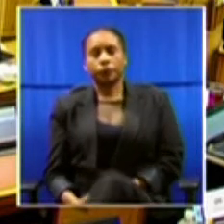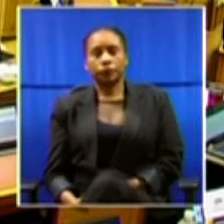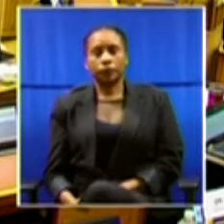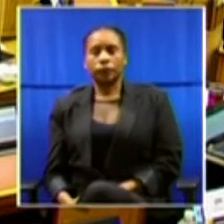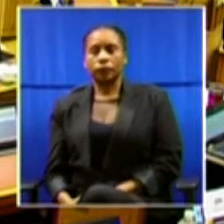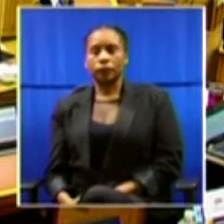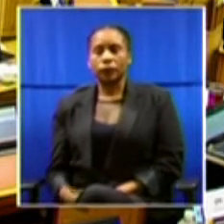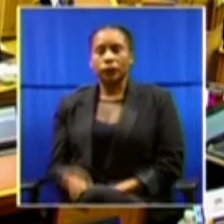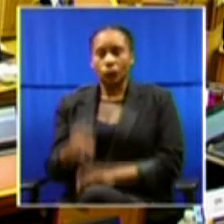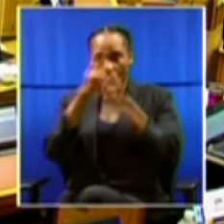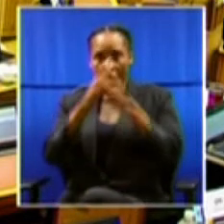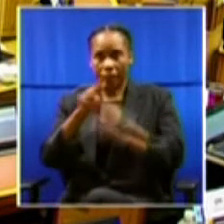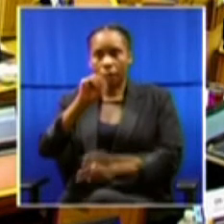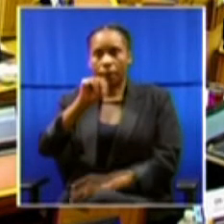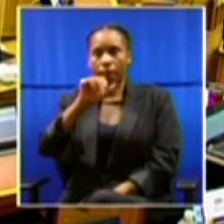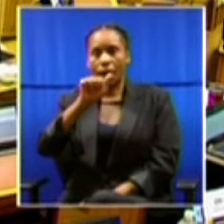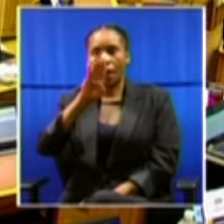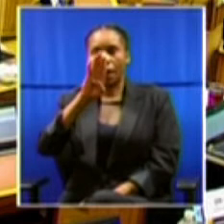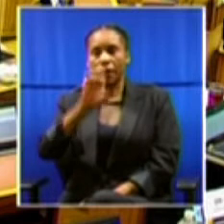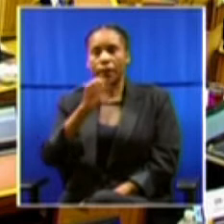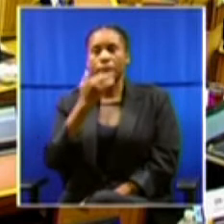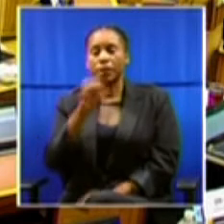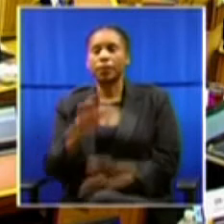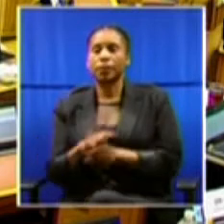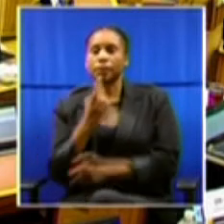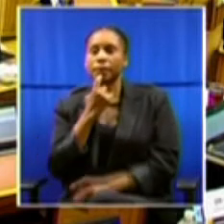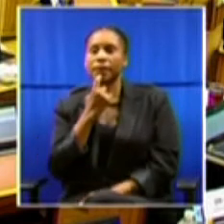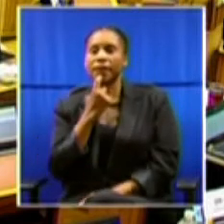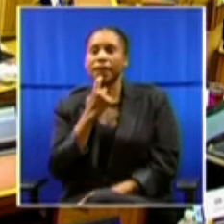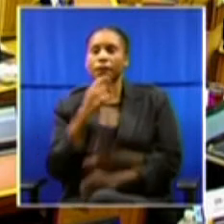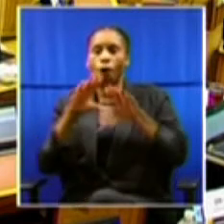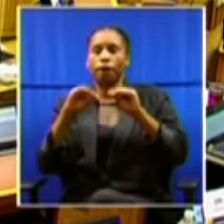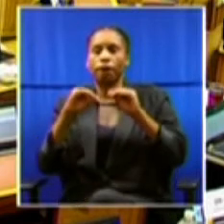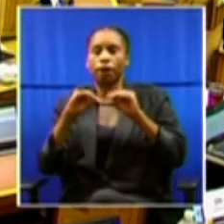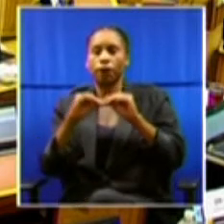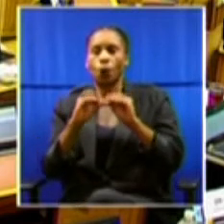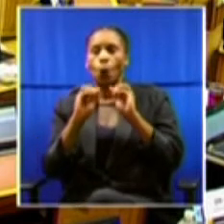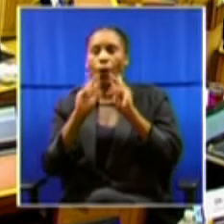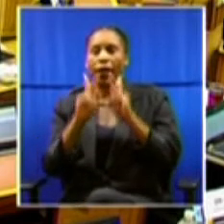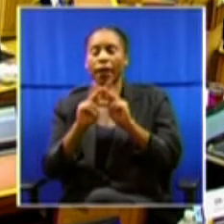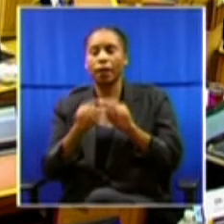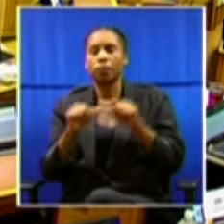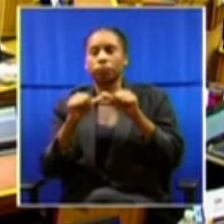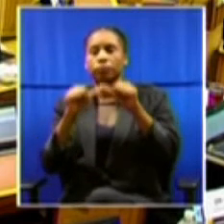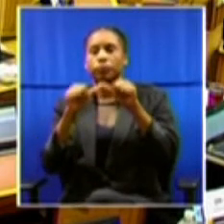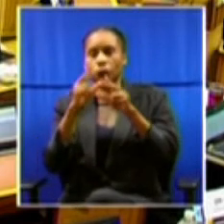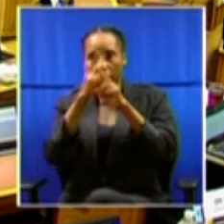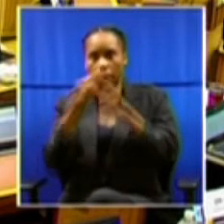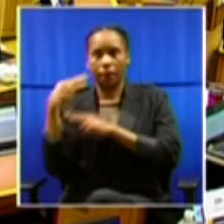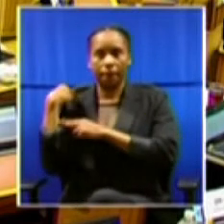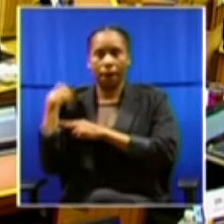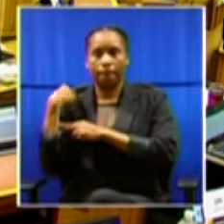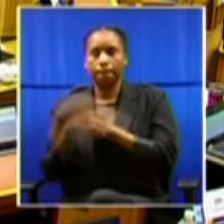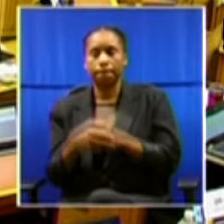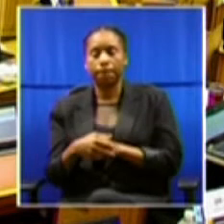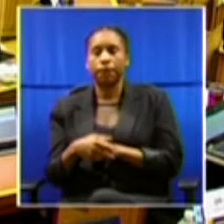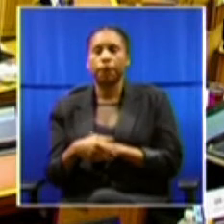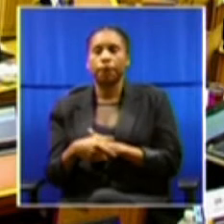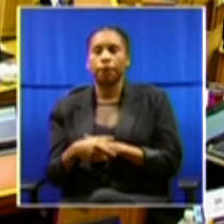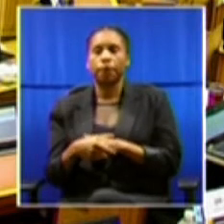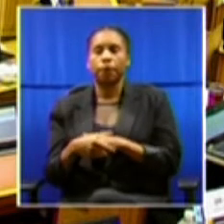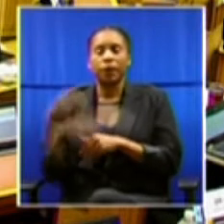Honorable Mabi, please switch off your mic. Okay, go ahead, Honorable Member. Minister, the challenge